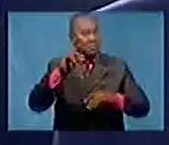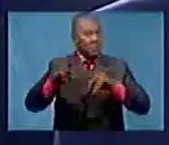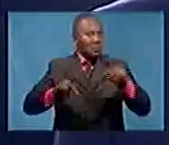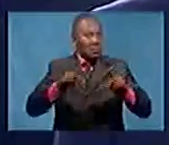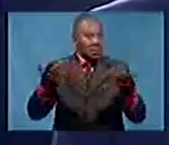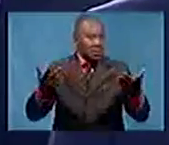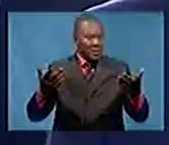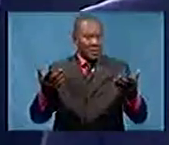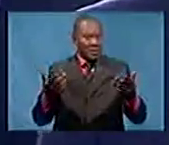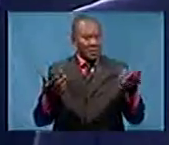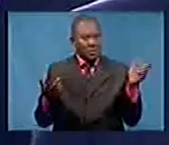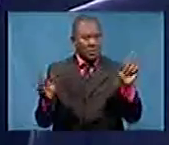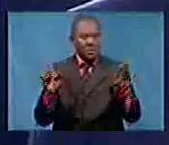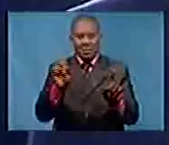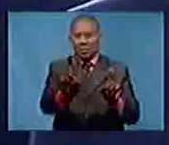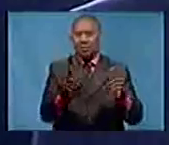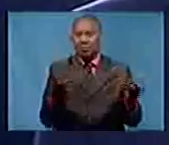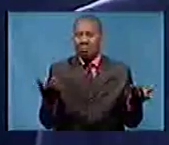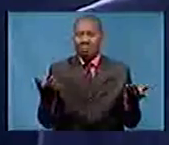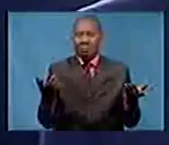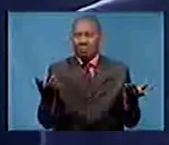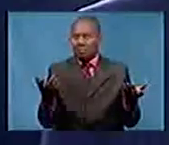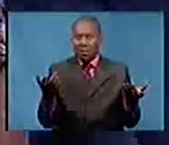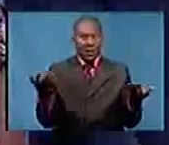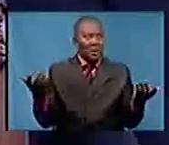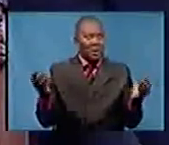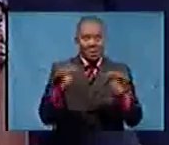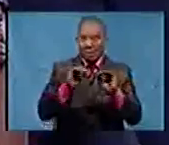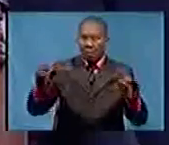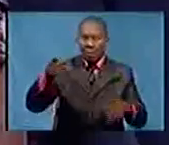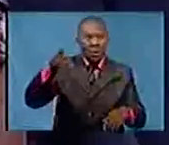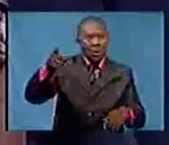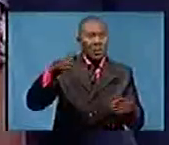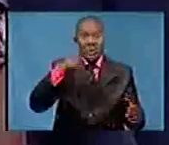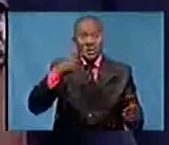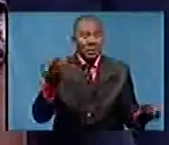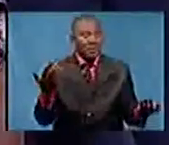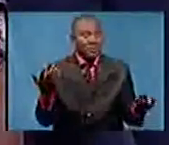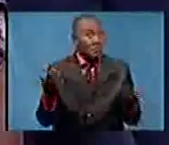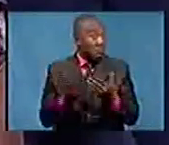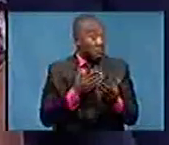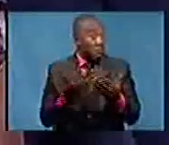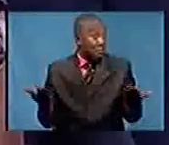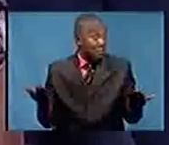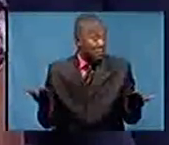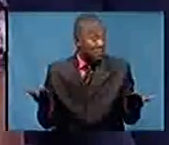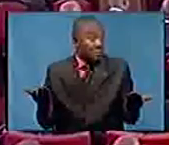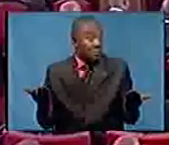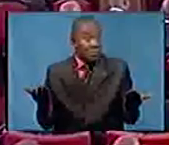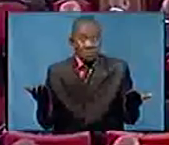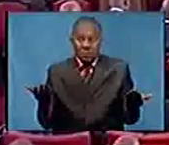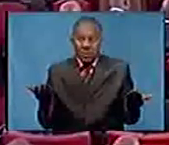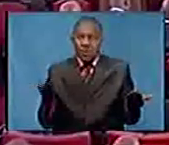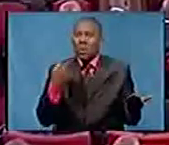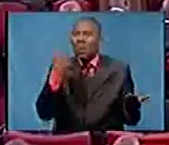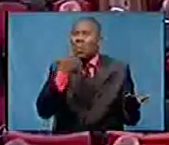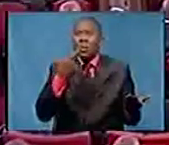happened, came pleading. And I said, the man, nobody has made reference. He says he has not been referred to. So who has instructed you to come to